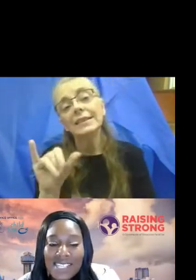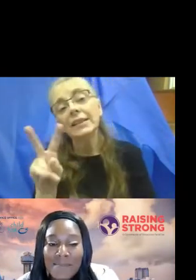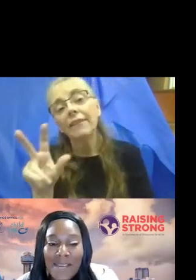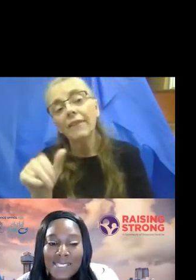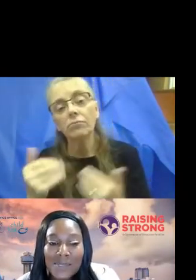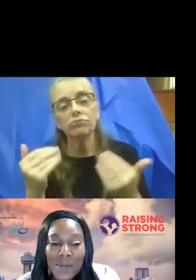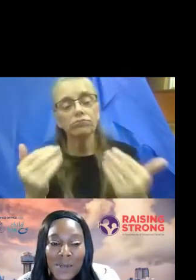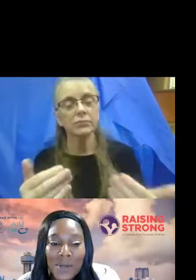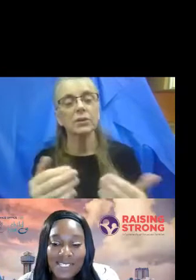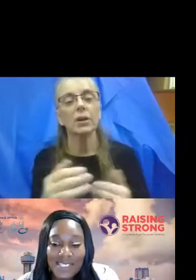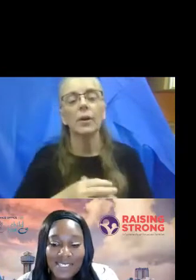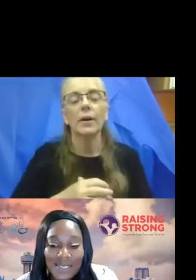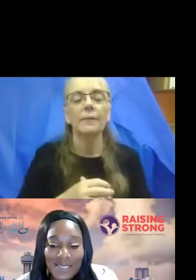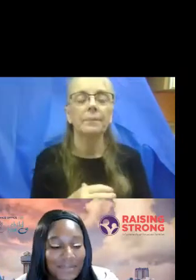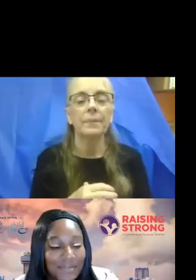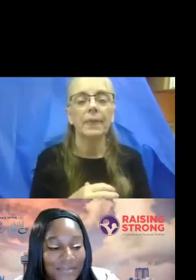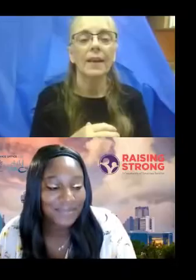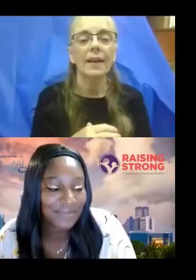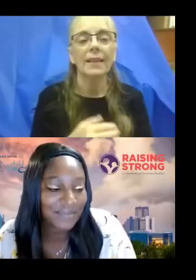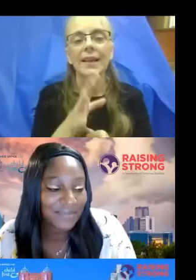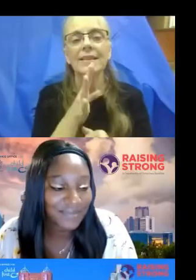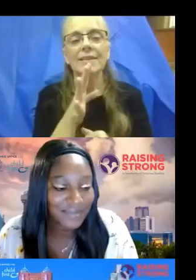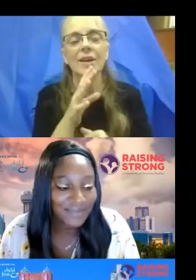talk to us about some door prizes.